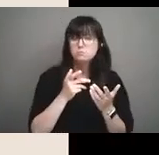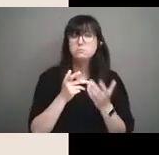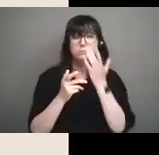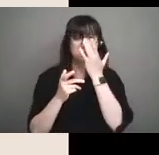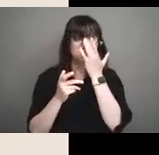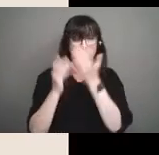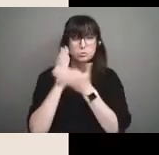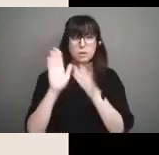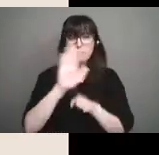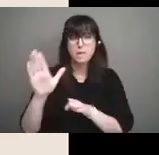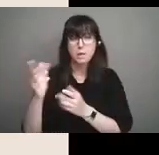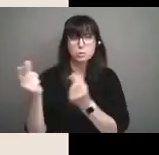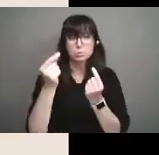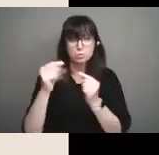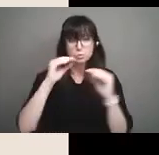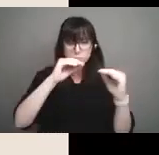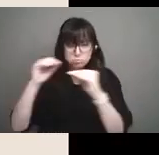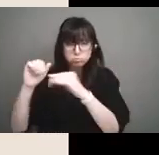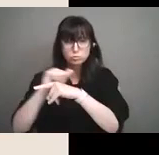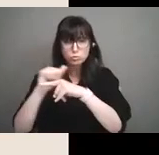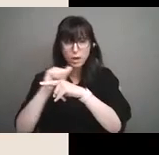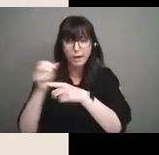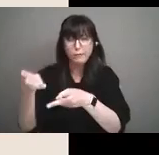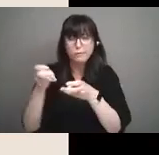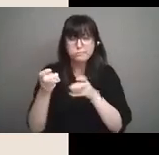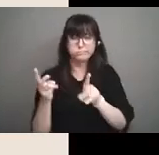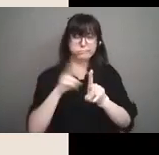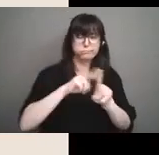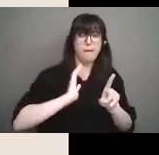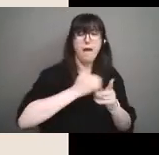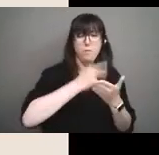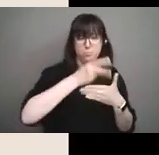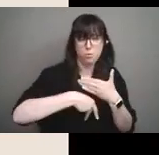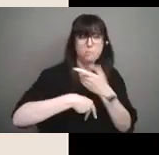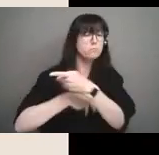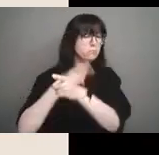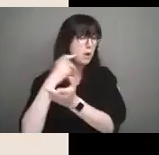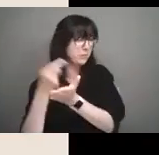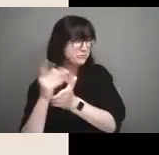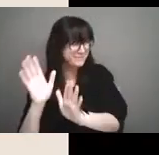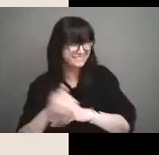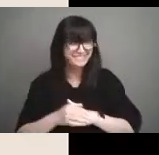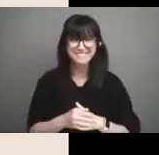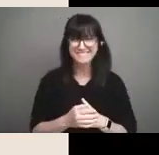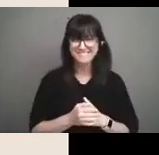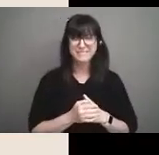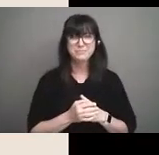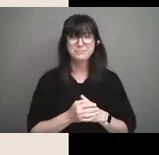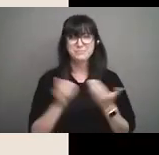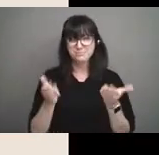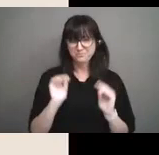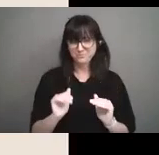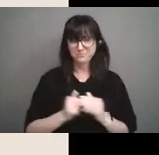education that they were using, we incorporated into ours with their blessing. So feel free to look up that model. Next one.